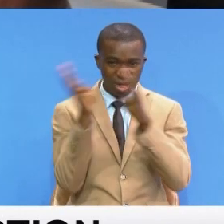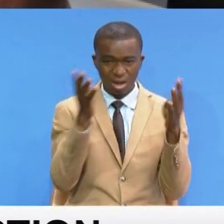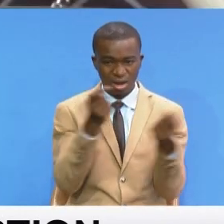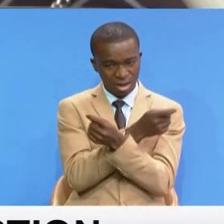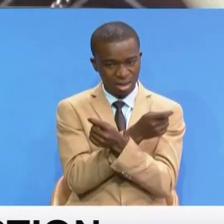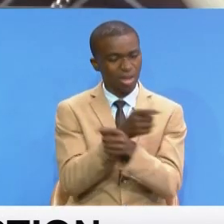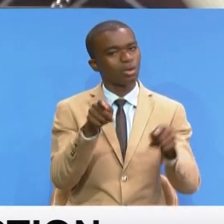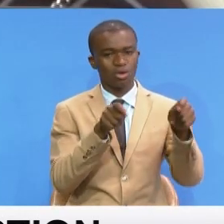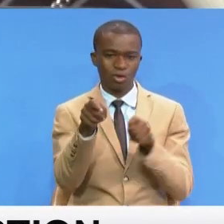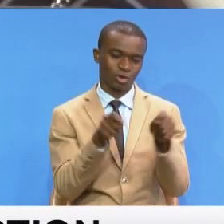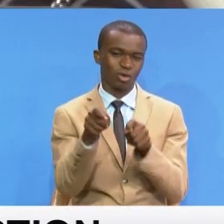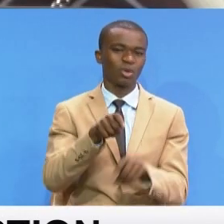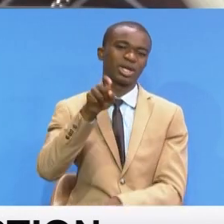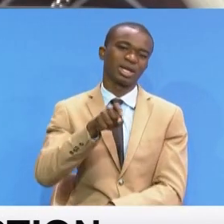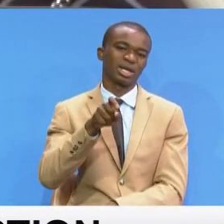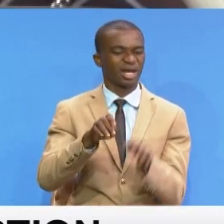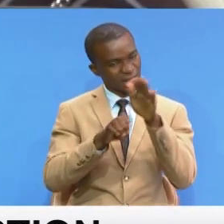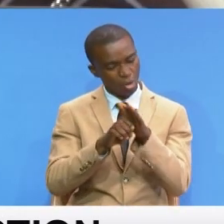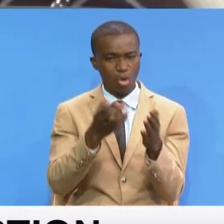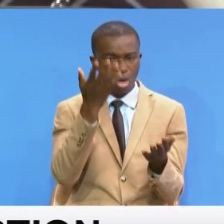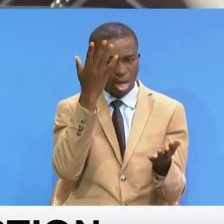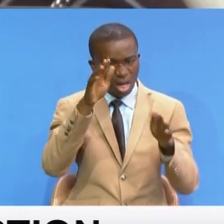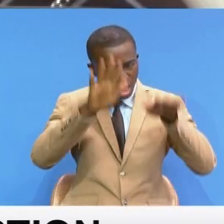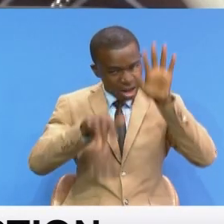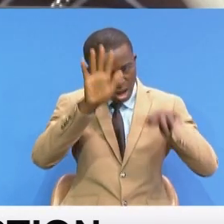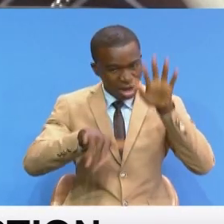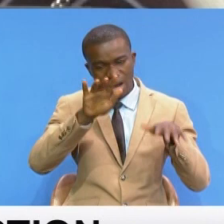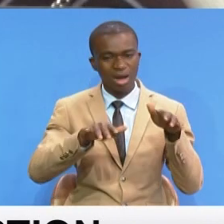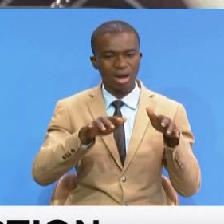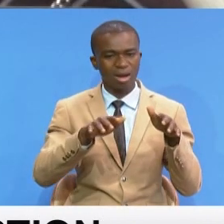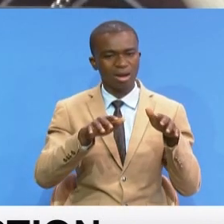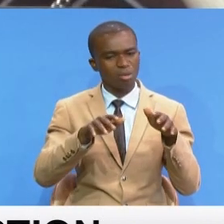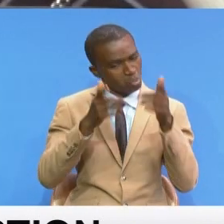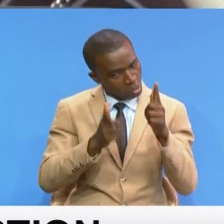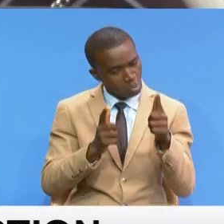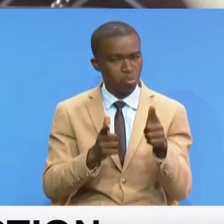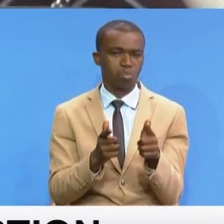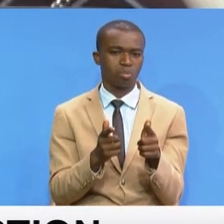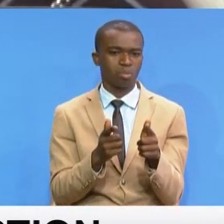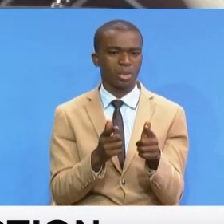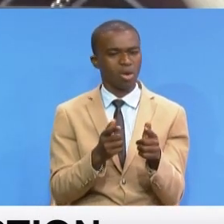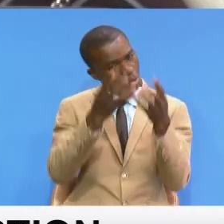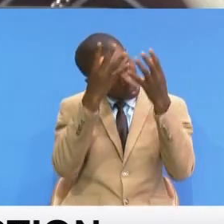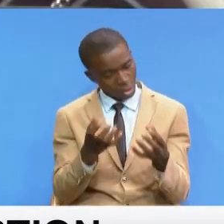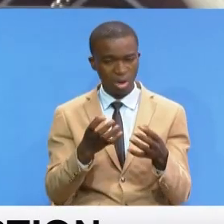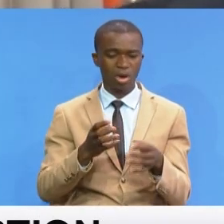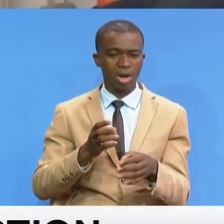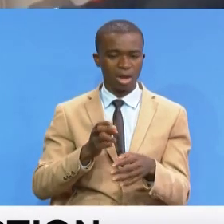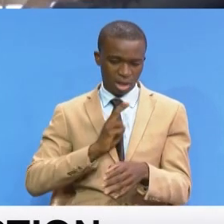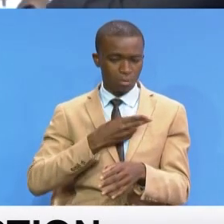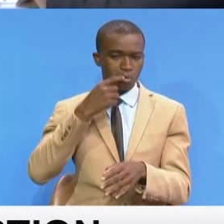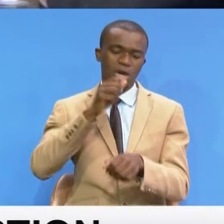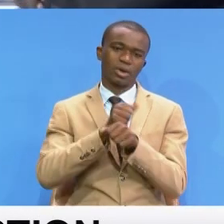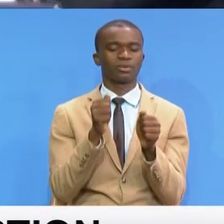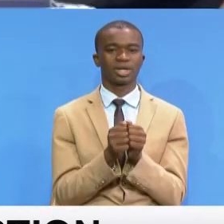change-driven issues such as drought, such as floods, so that we are working together, partnering together. And House